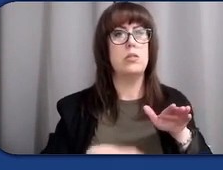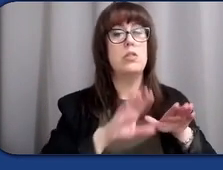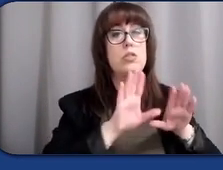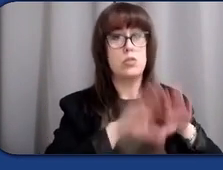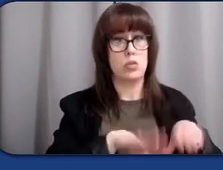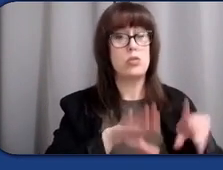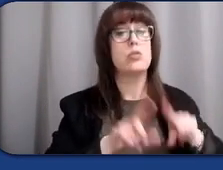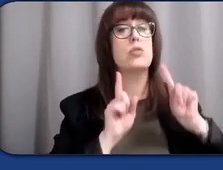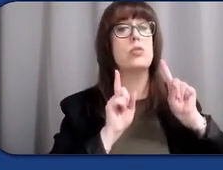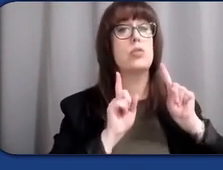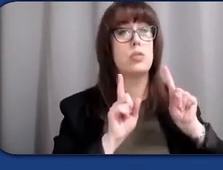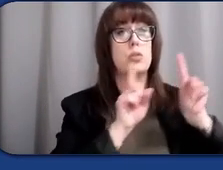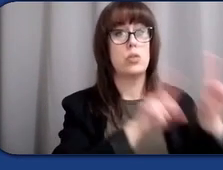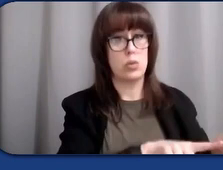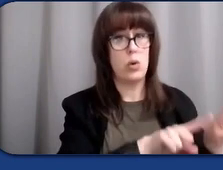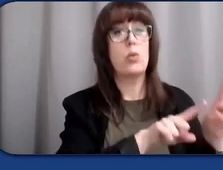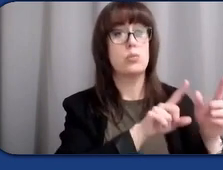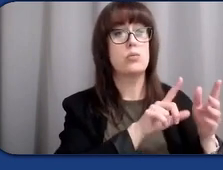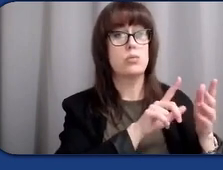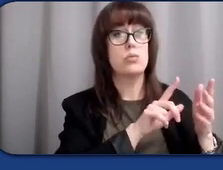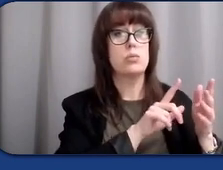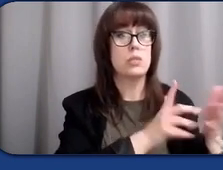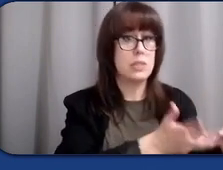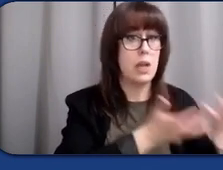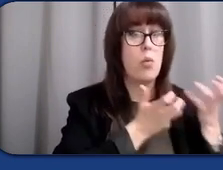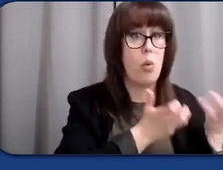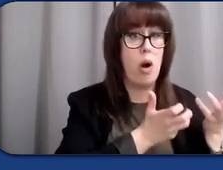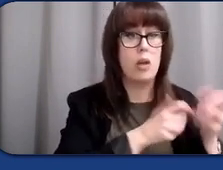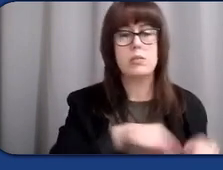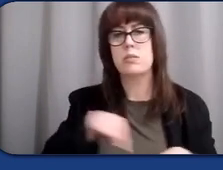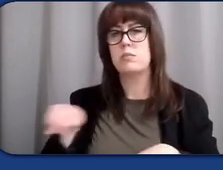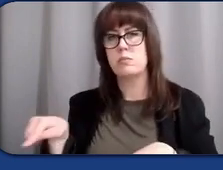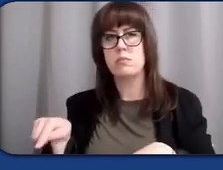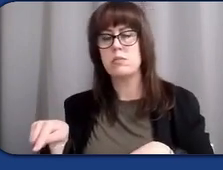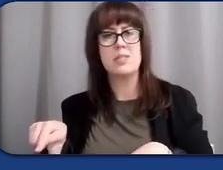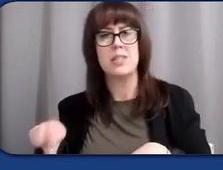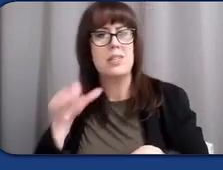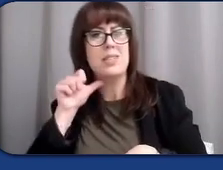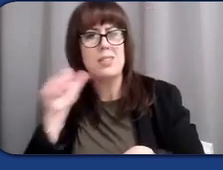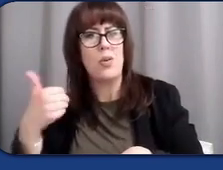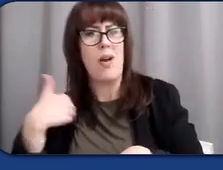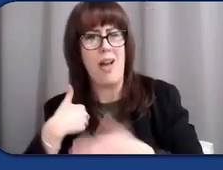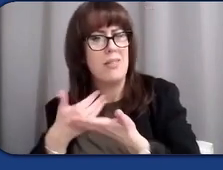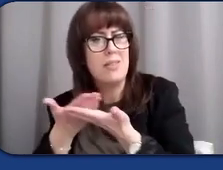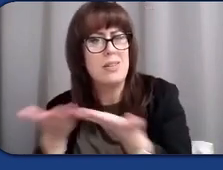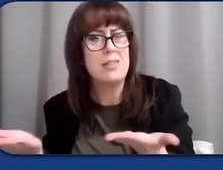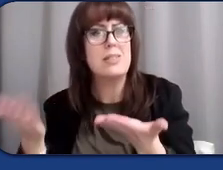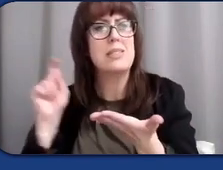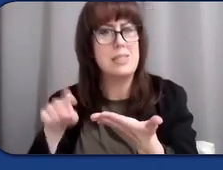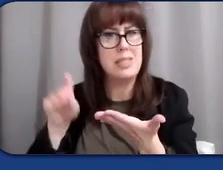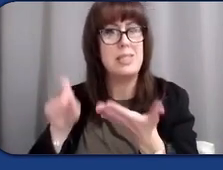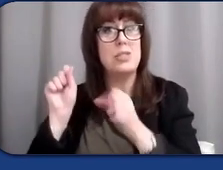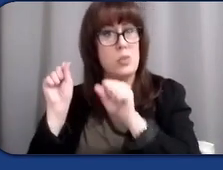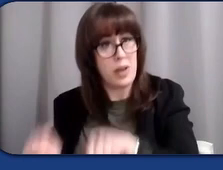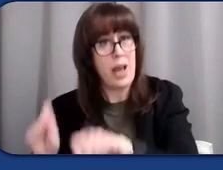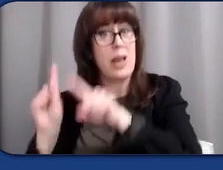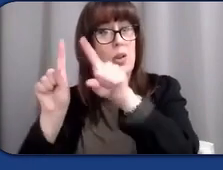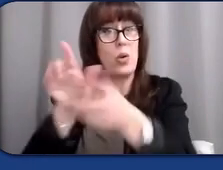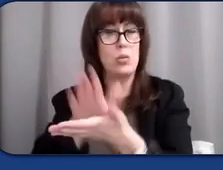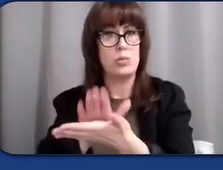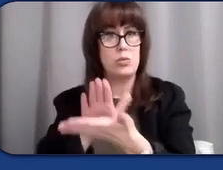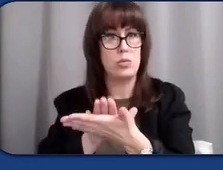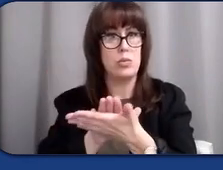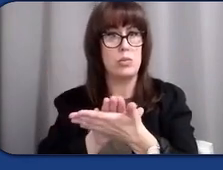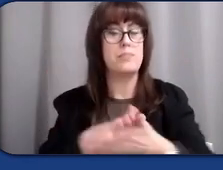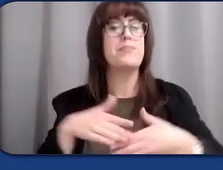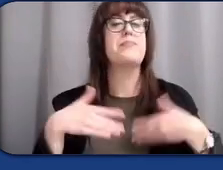because they don't have the means to go to school. But also one of the biggest challenges that affects children is the fact that a lot of them have been recruited as